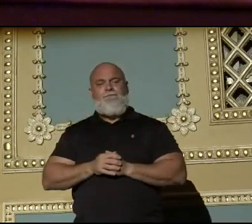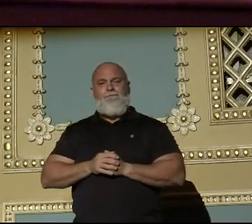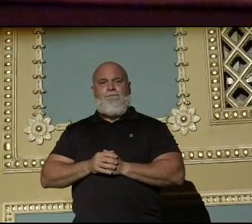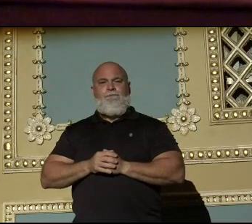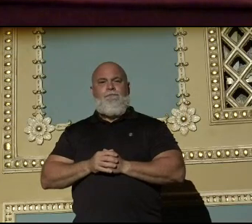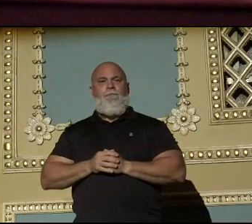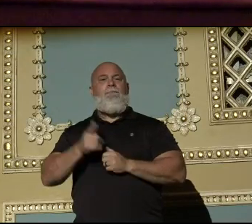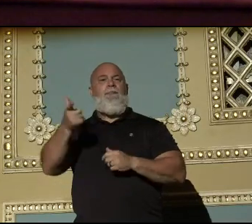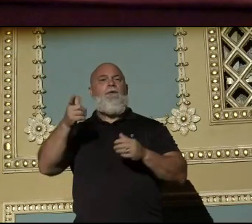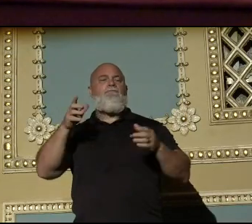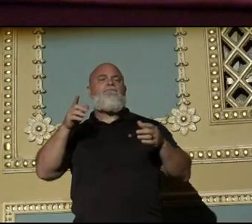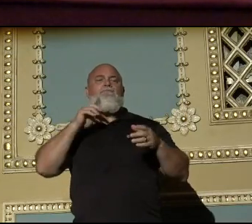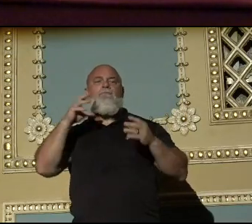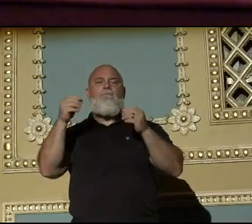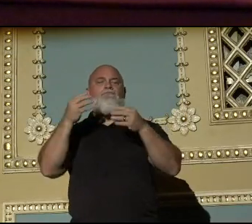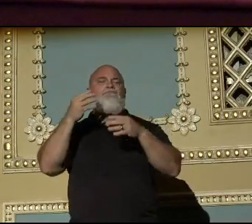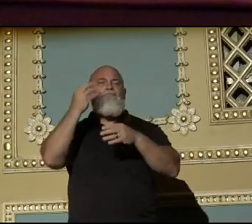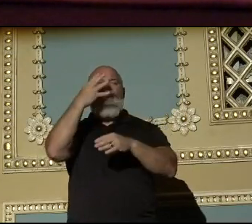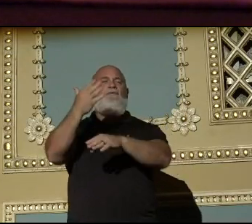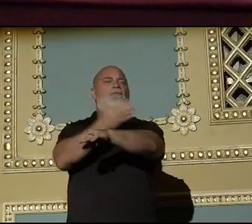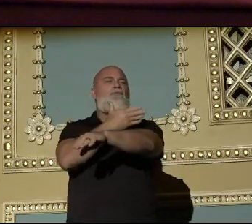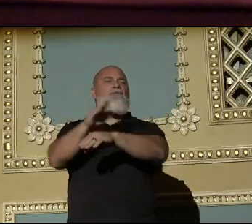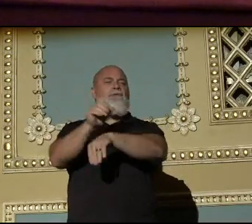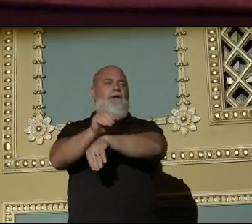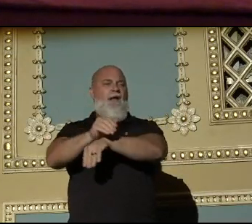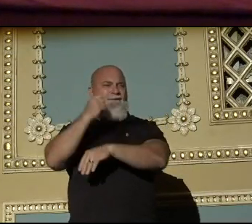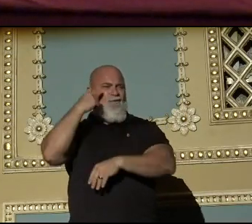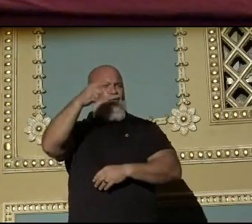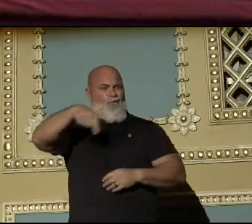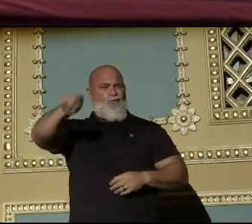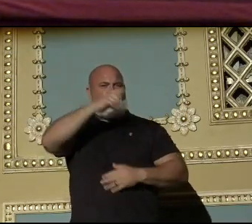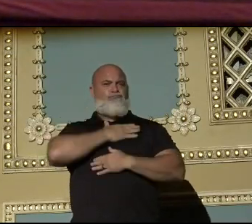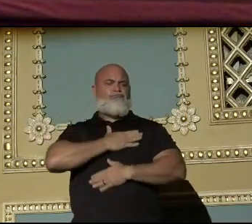Levy to put some beautiful music together for us tonight.